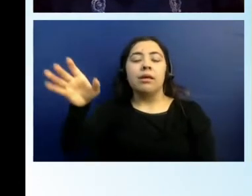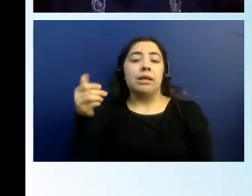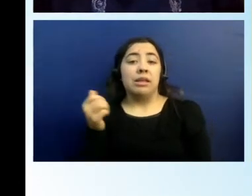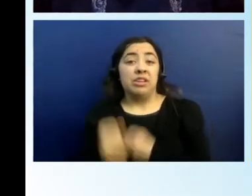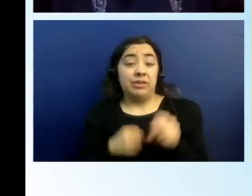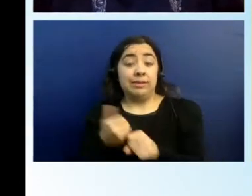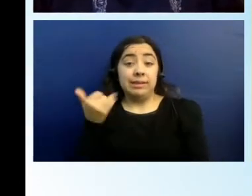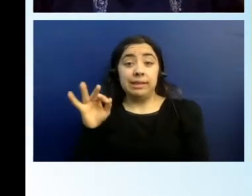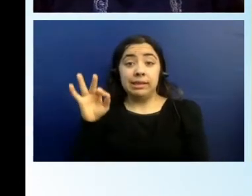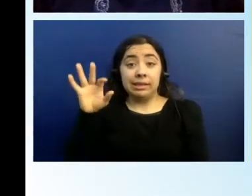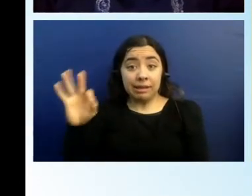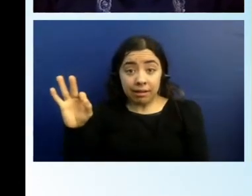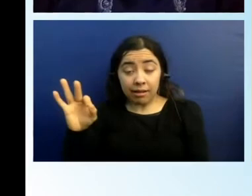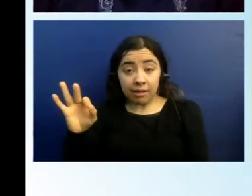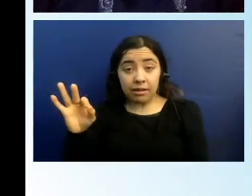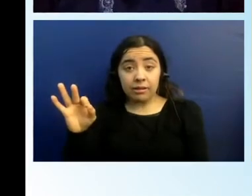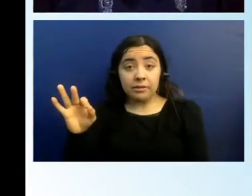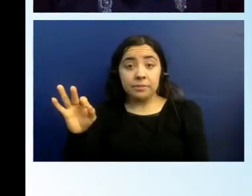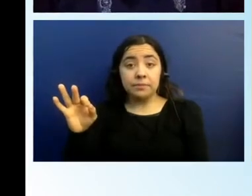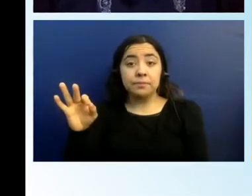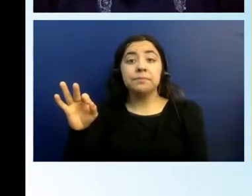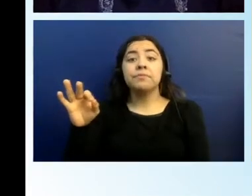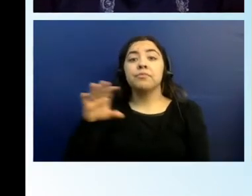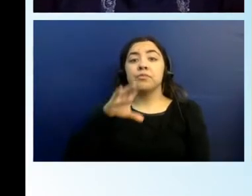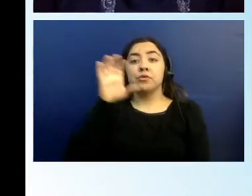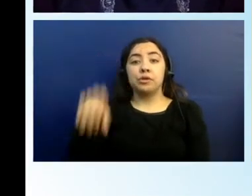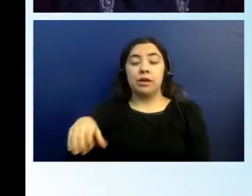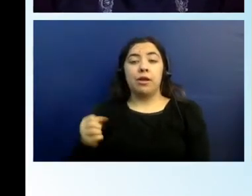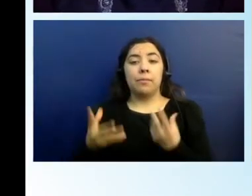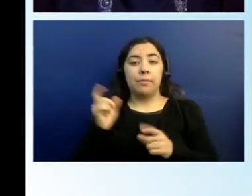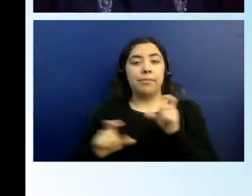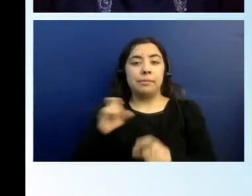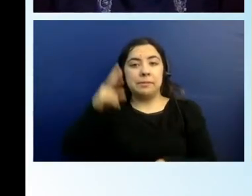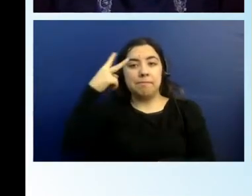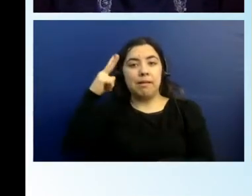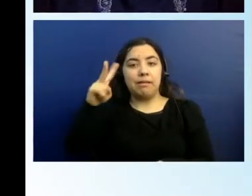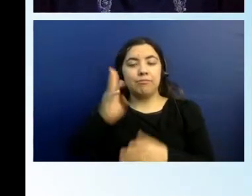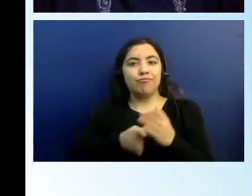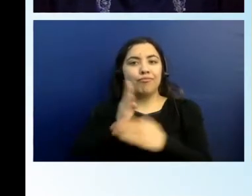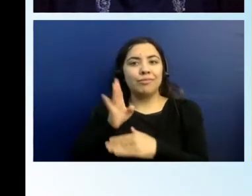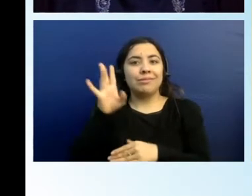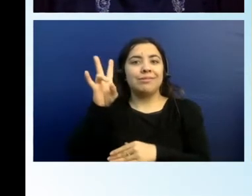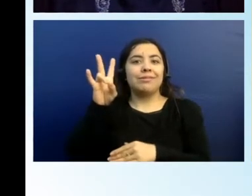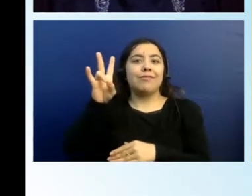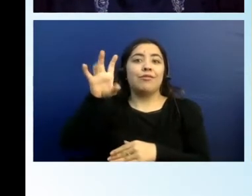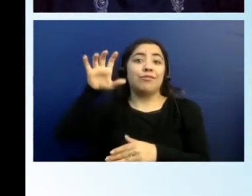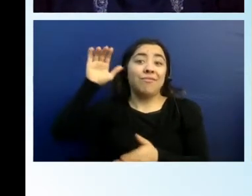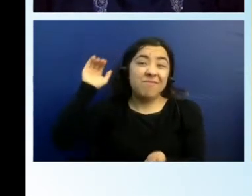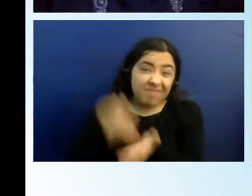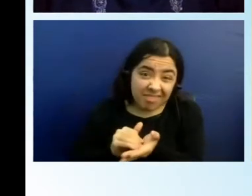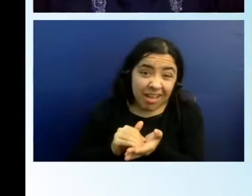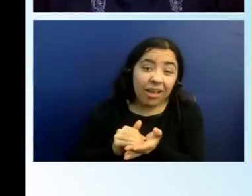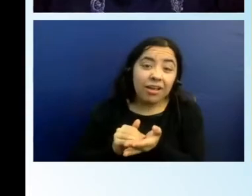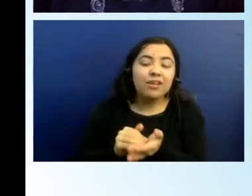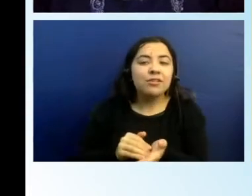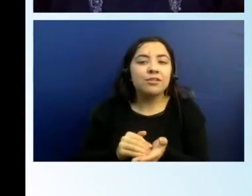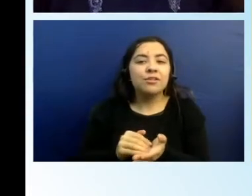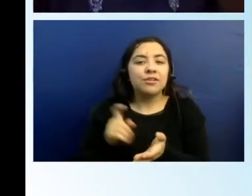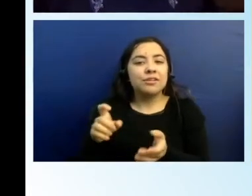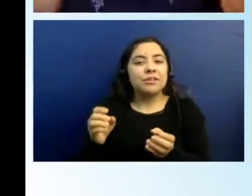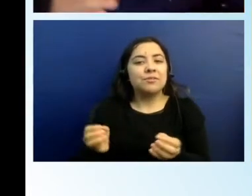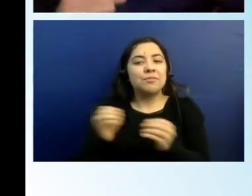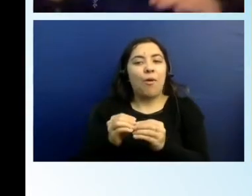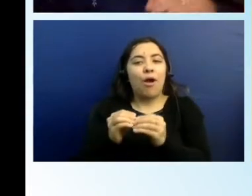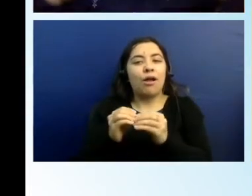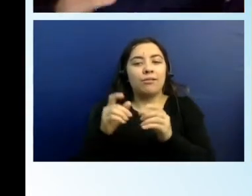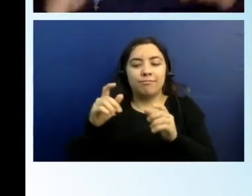in Chicago surpassed 700,000, obviously we needed a larger Benito Juarez.